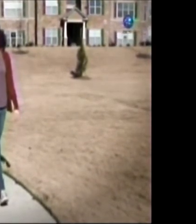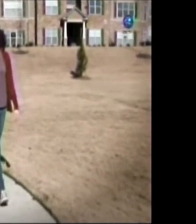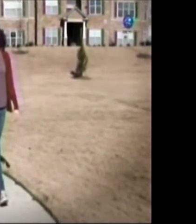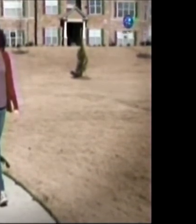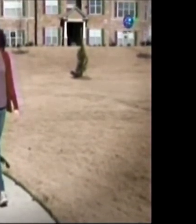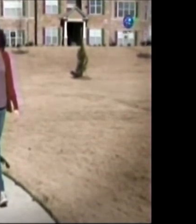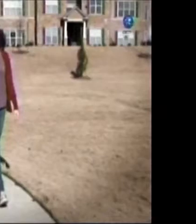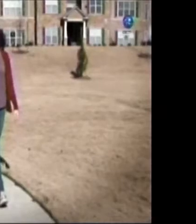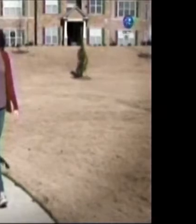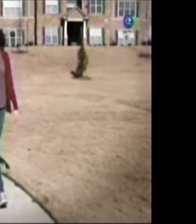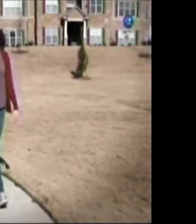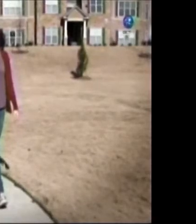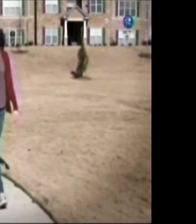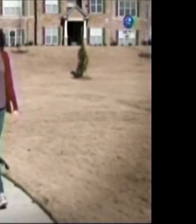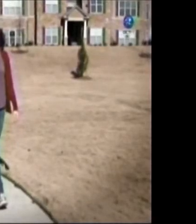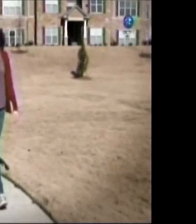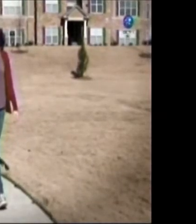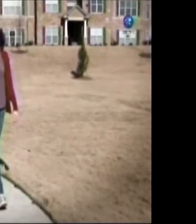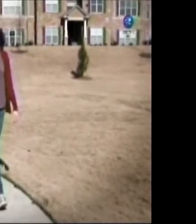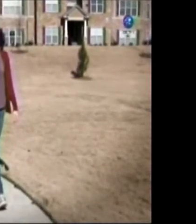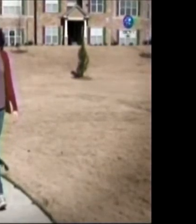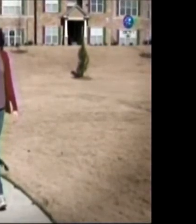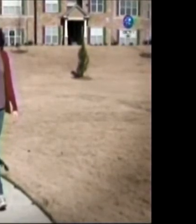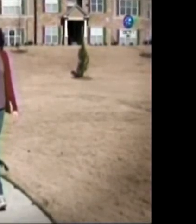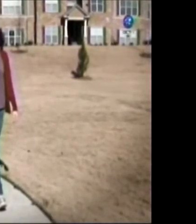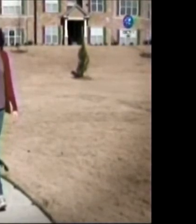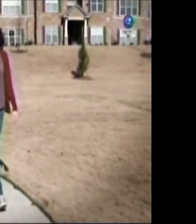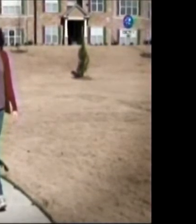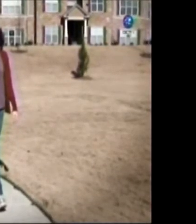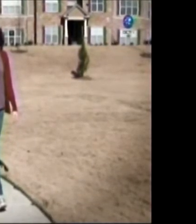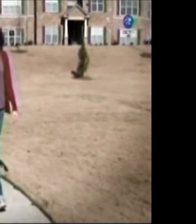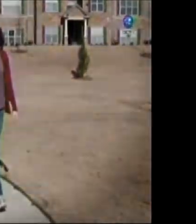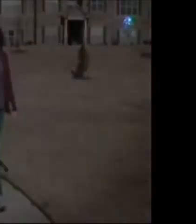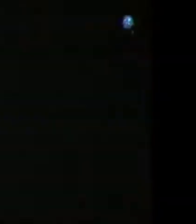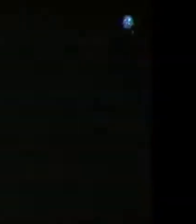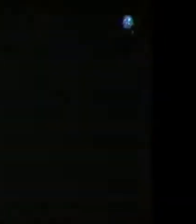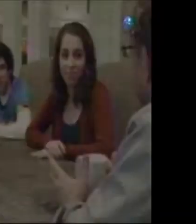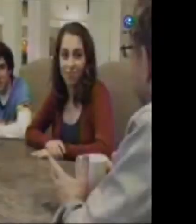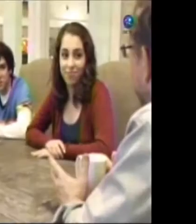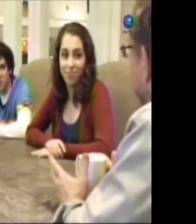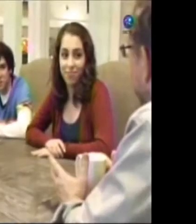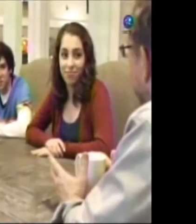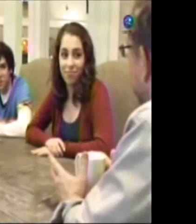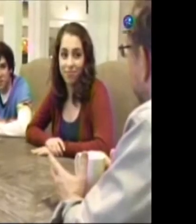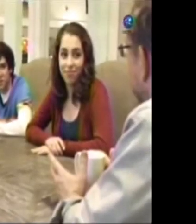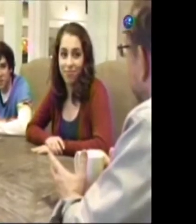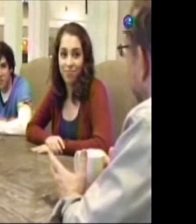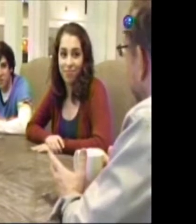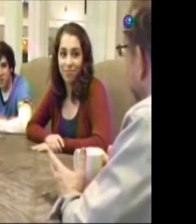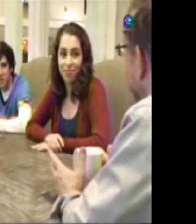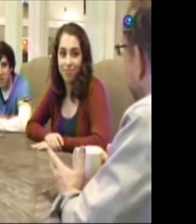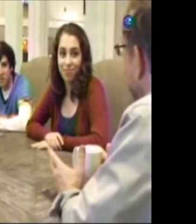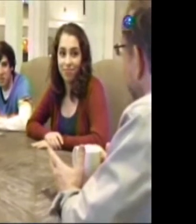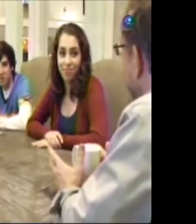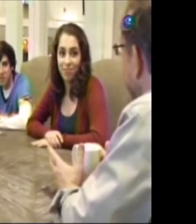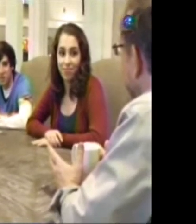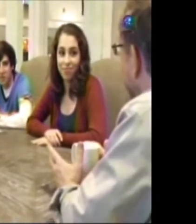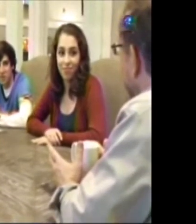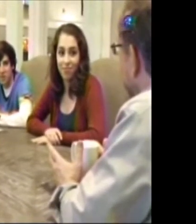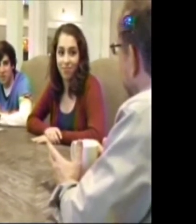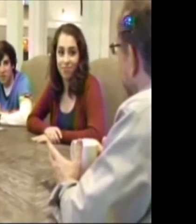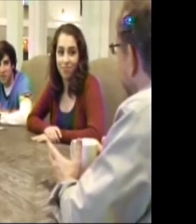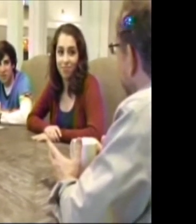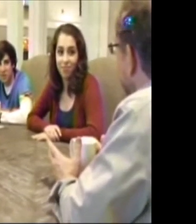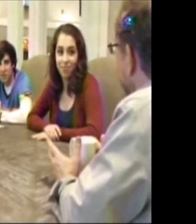to Al-Anon family groups. Her relationship with my dad really changed. I asked Mom if she would take me to her Al-Anon meetings or